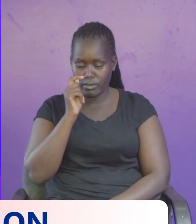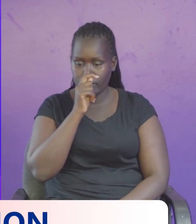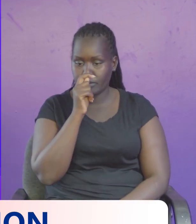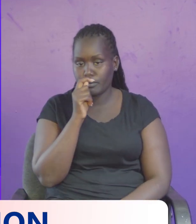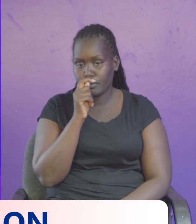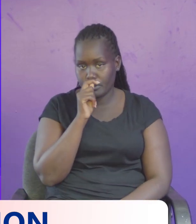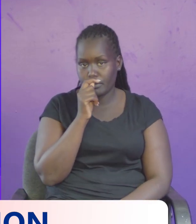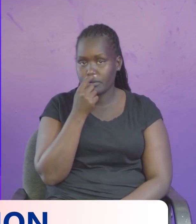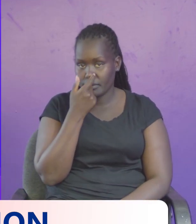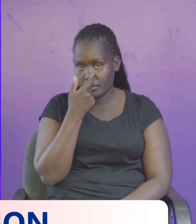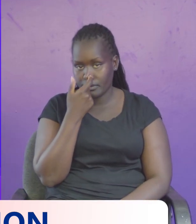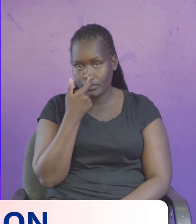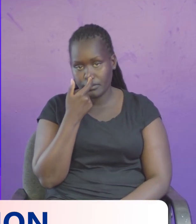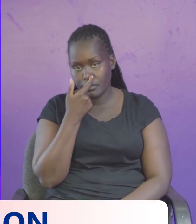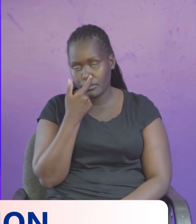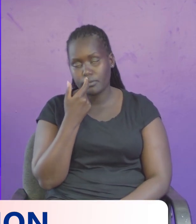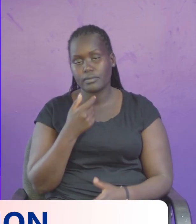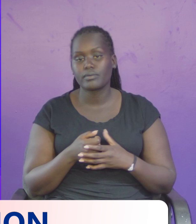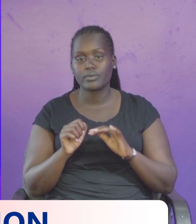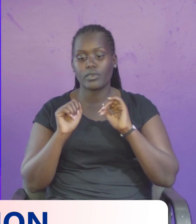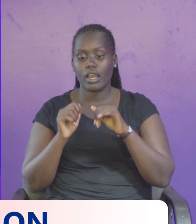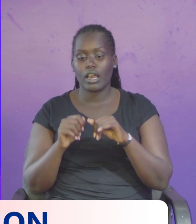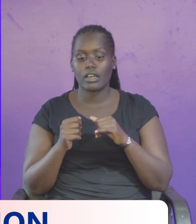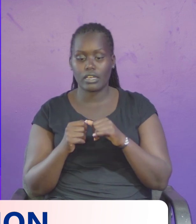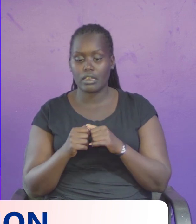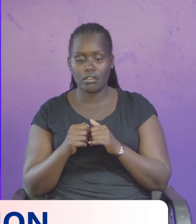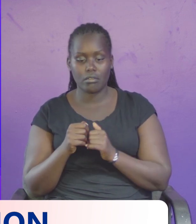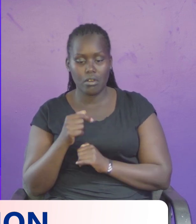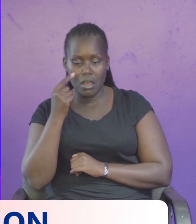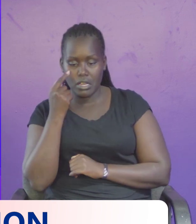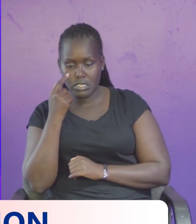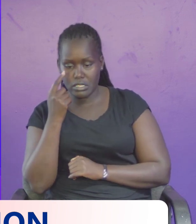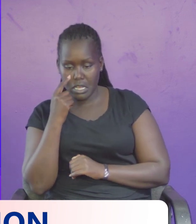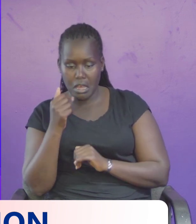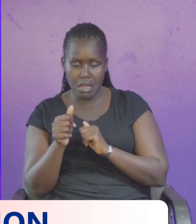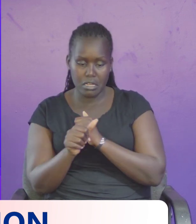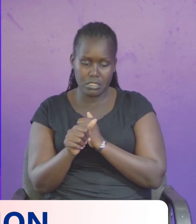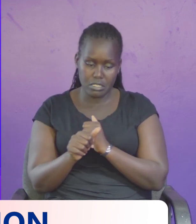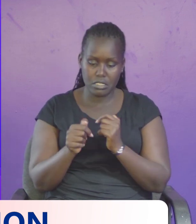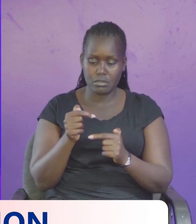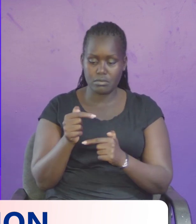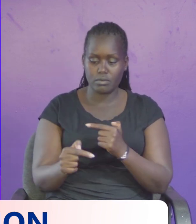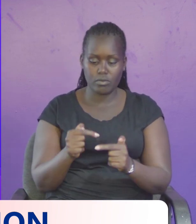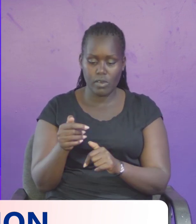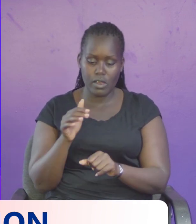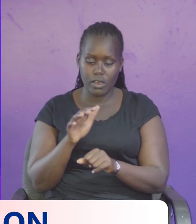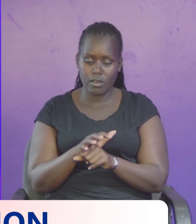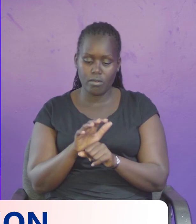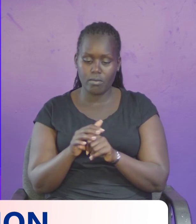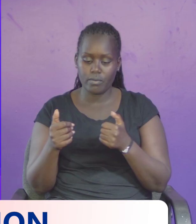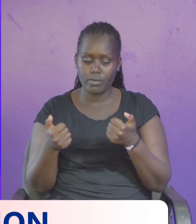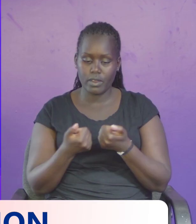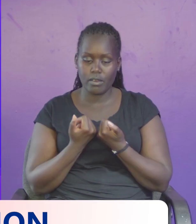still, we can still smell the smoke. Yes, so much happened during